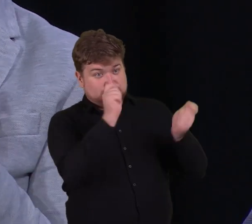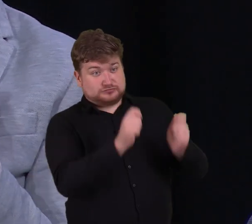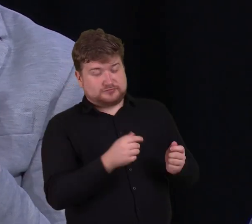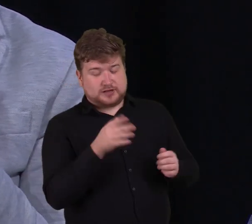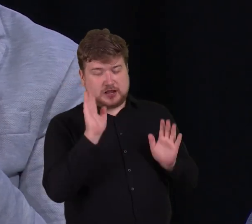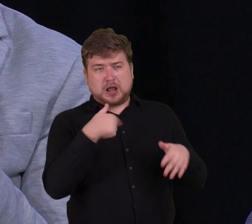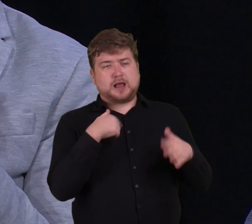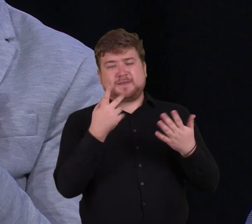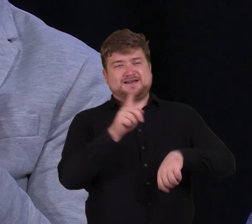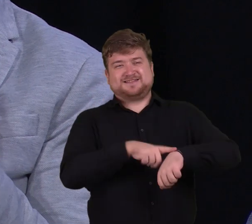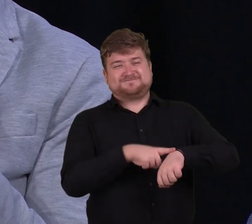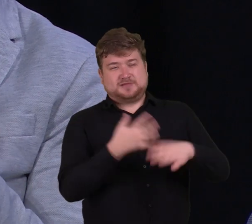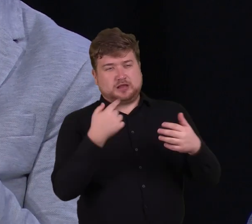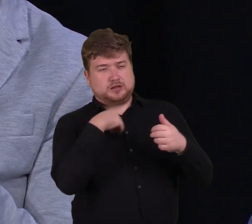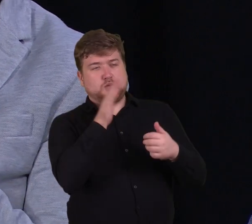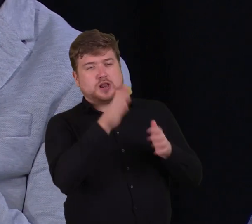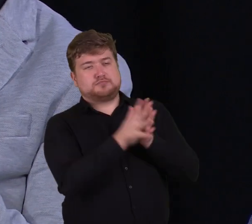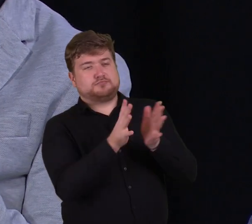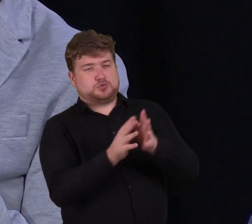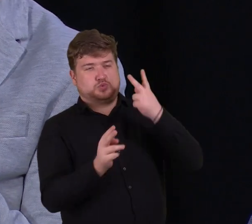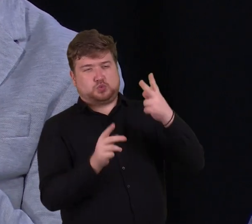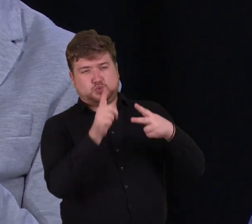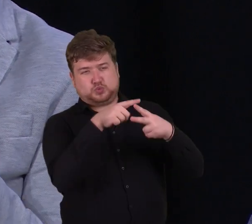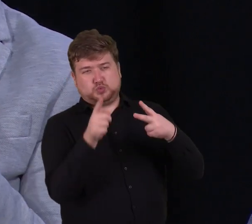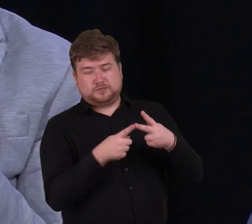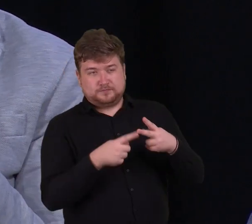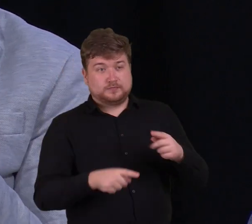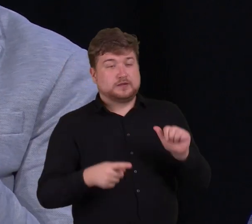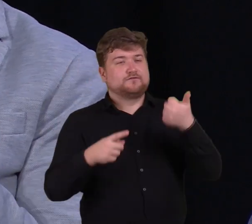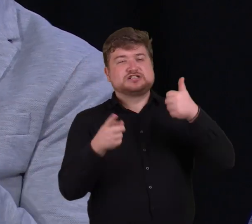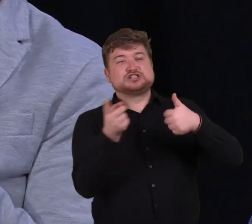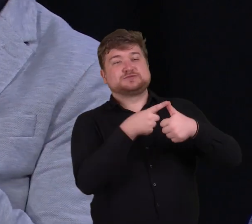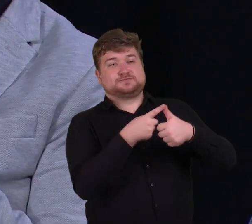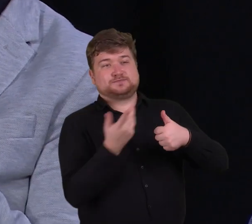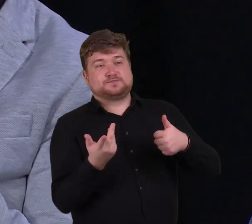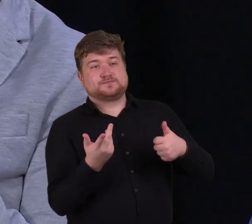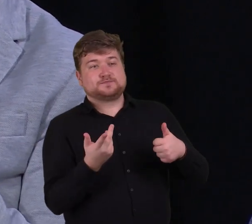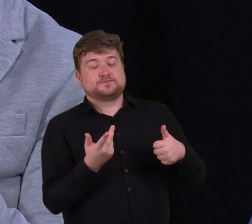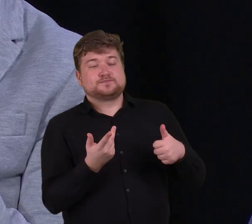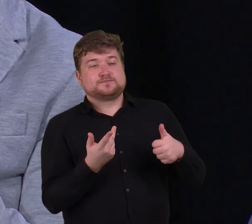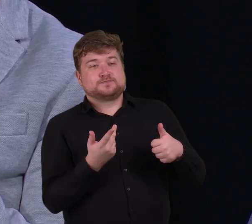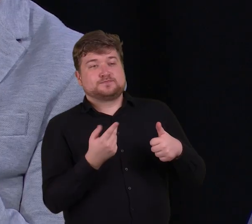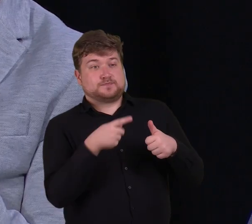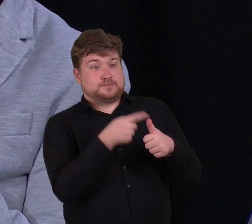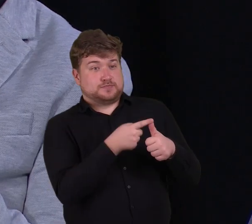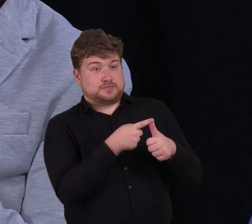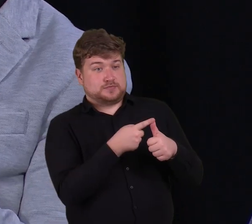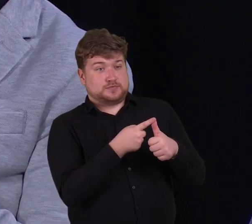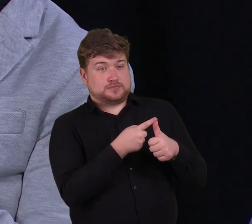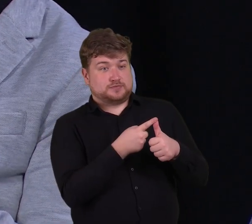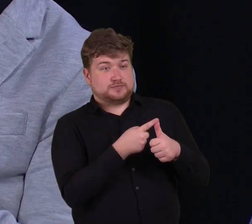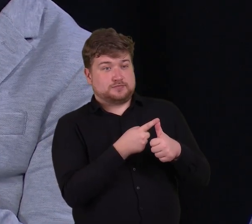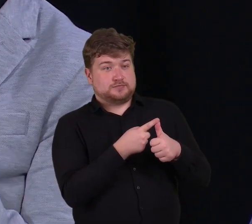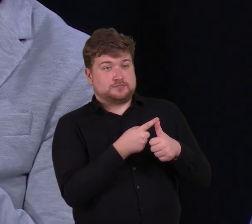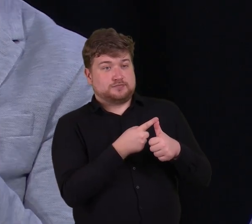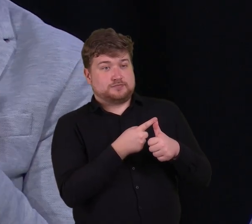increase the share of territorial instruments in regulations, because increase by scope, by money,